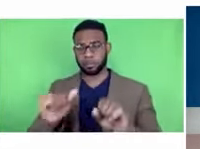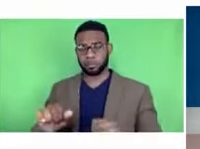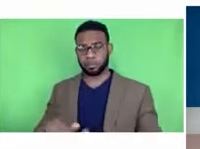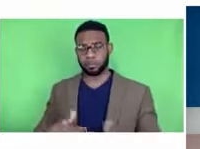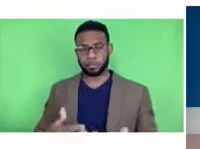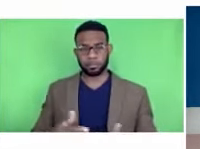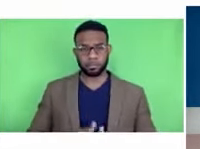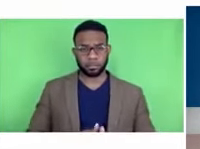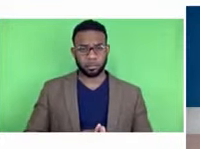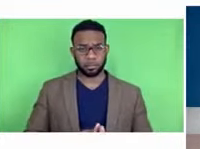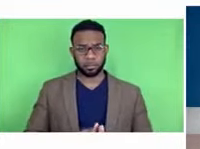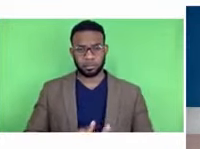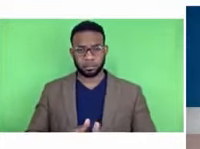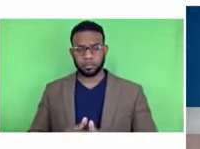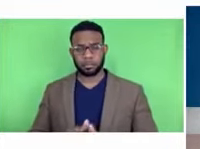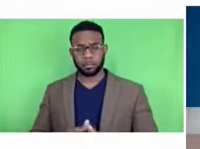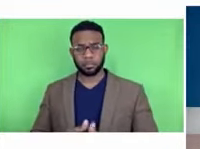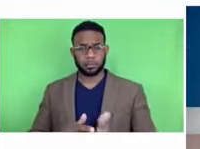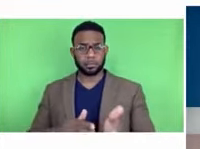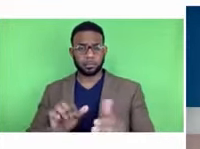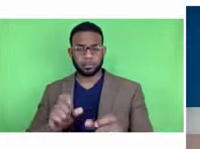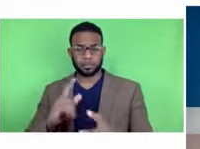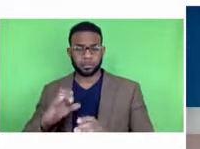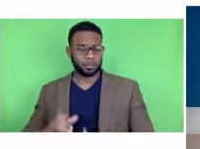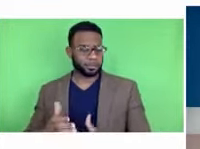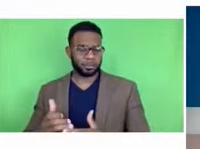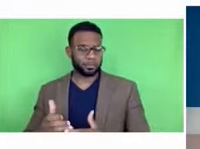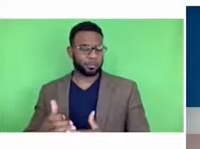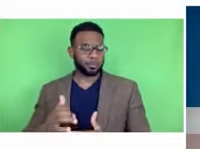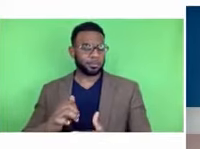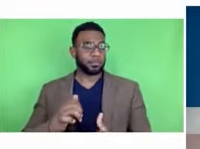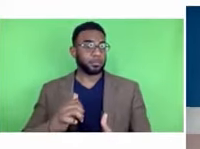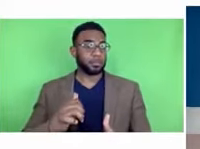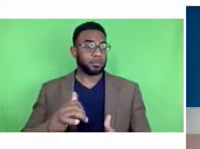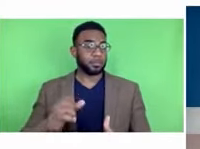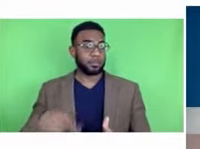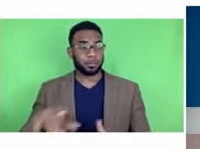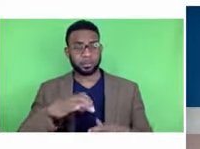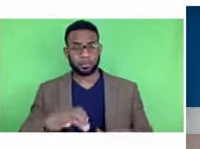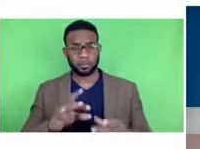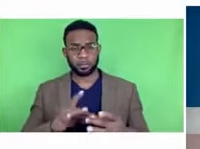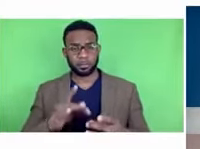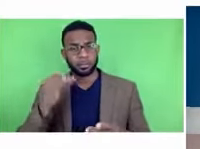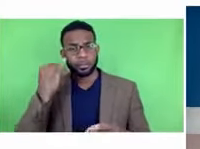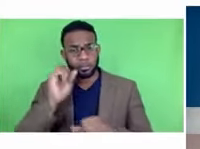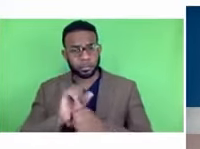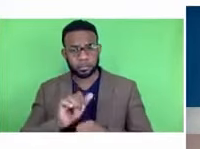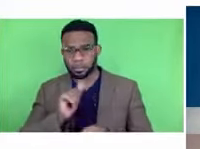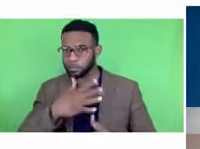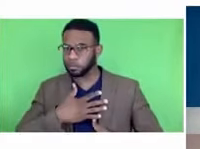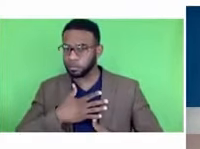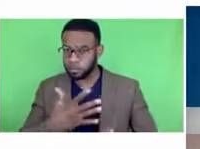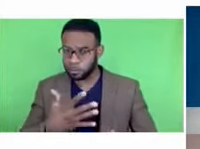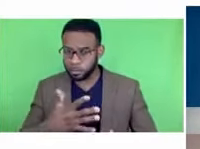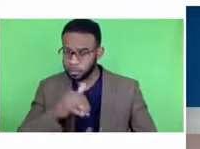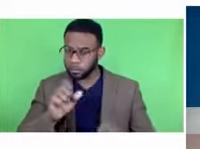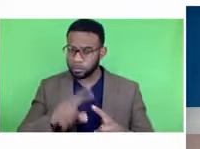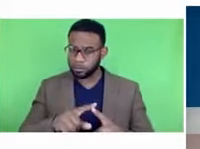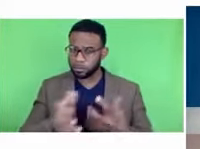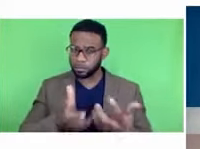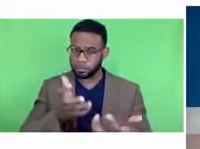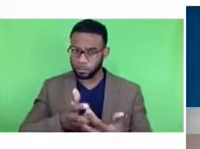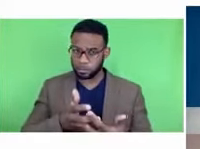of clients. And, you know, a lot of clients have said, if the employer is unwilling or is unable to accommodate me,